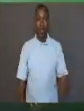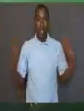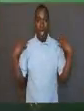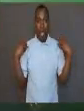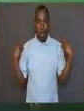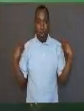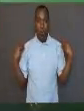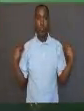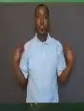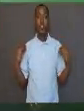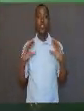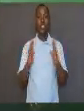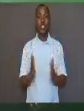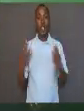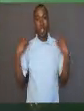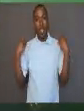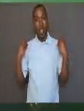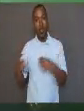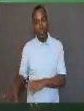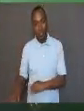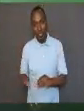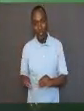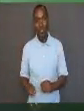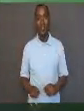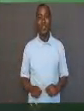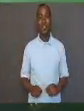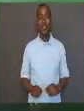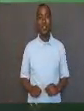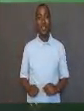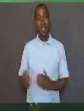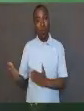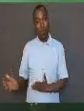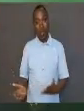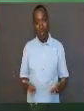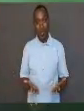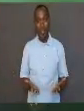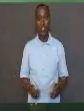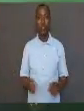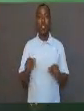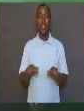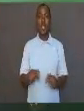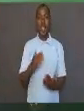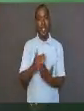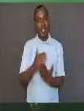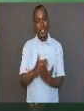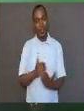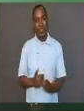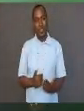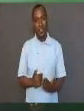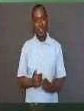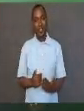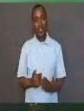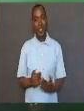Hello, teacher. Hello, students. Welcome to today's lesson